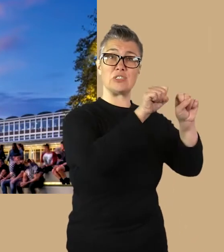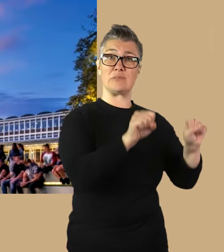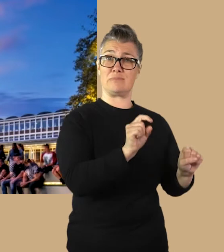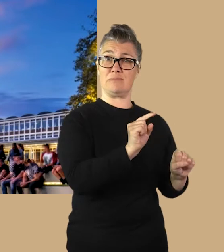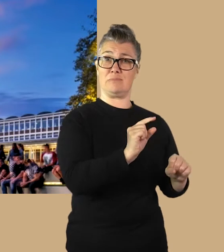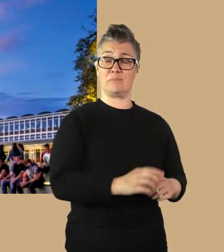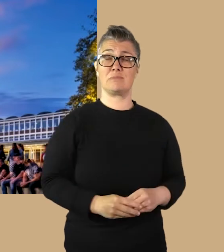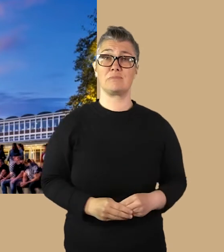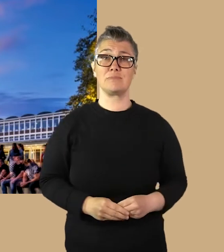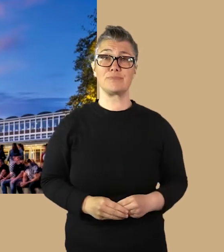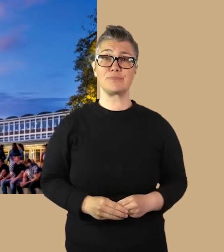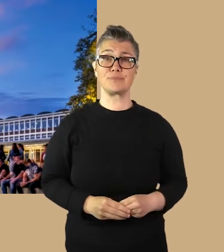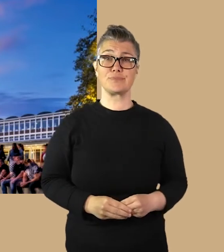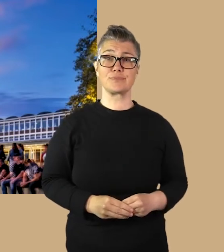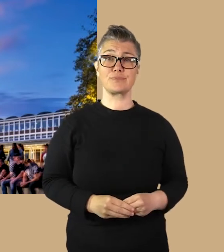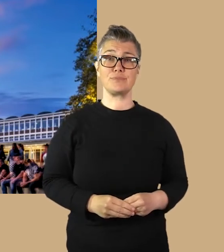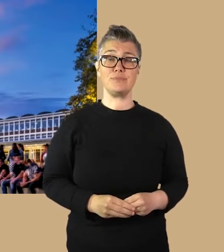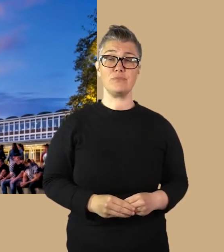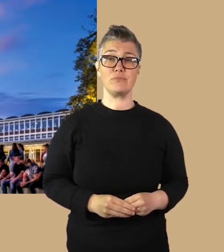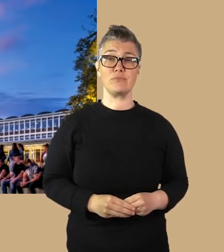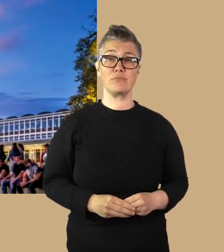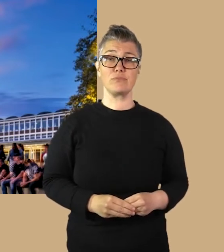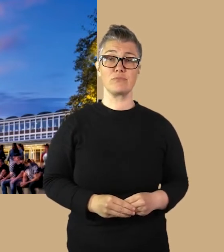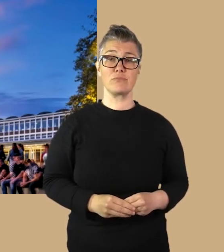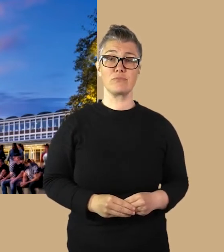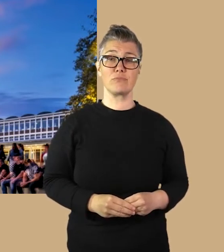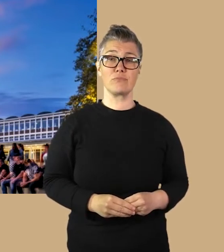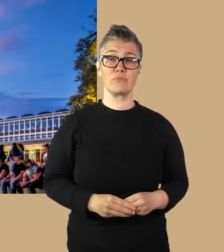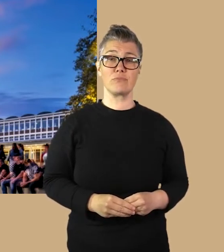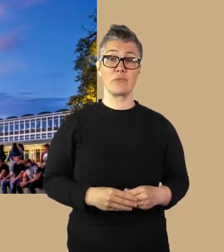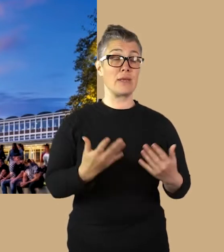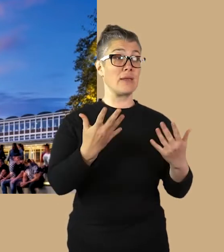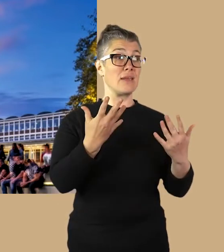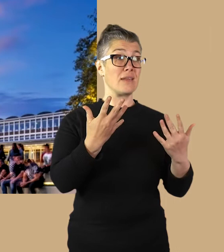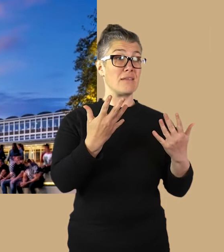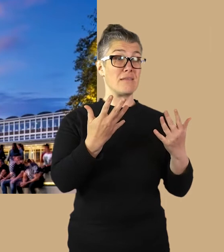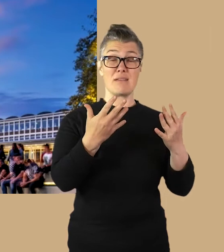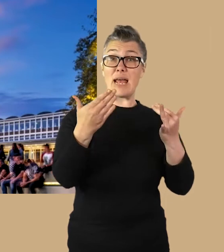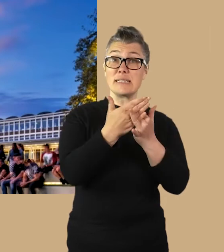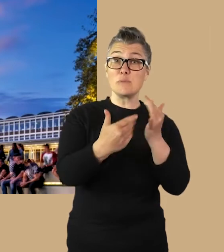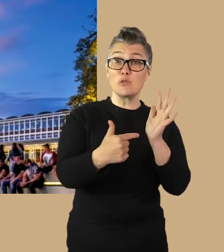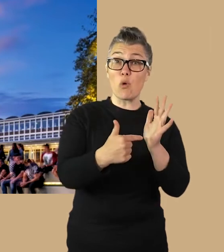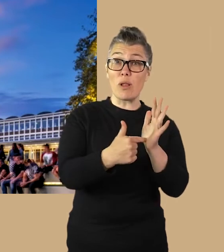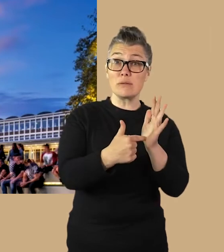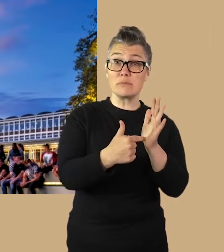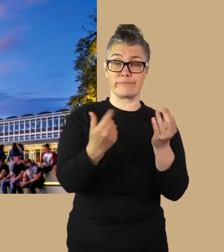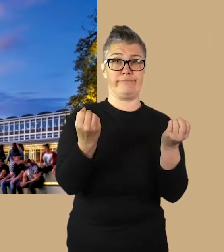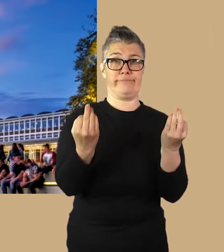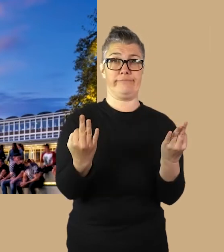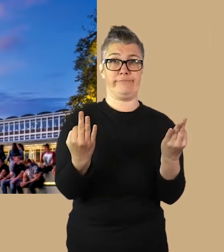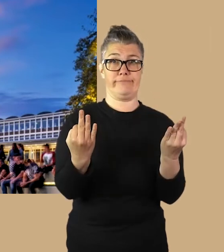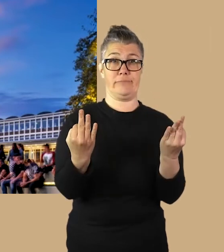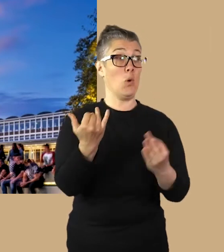school system, and that there were no such things as a accessible toilet or